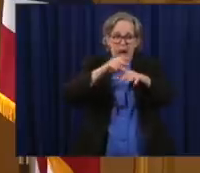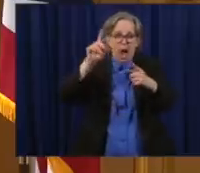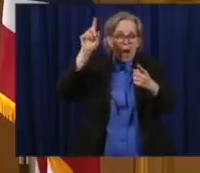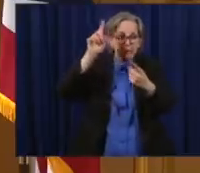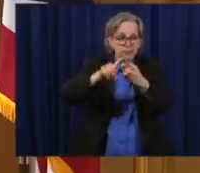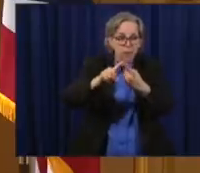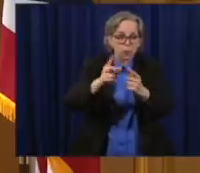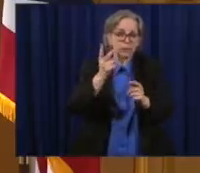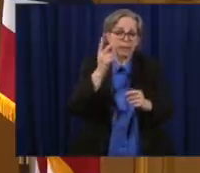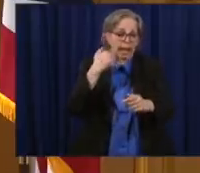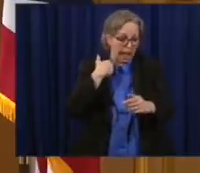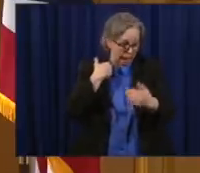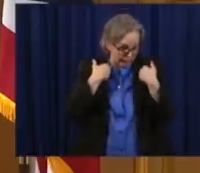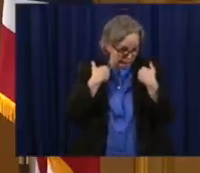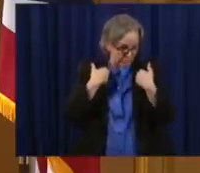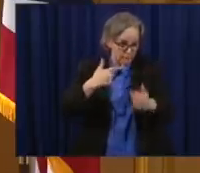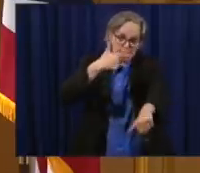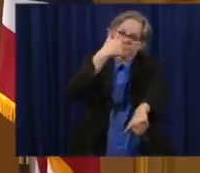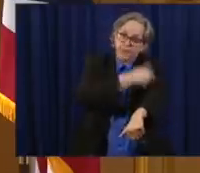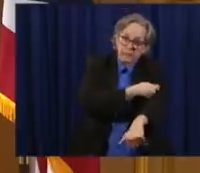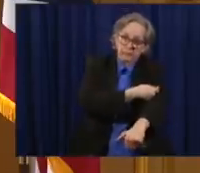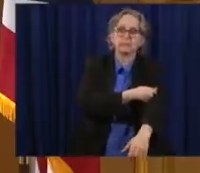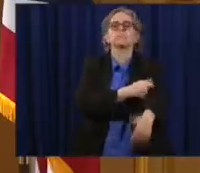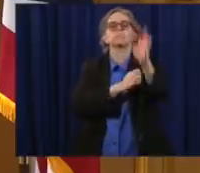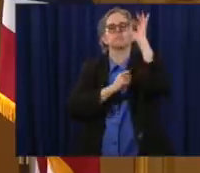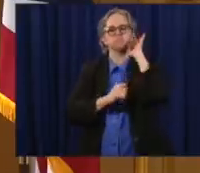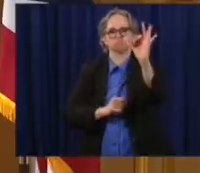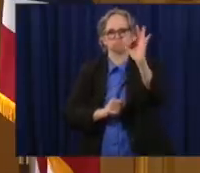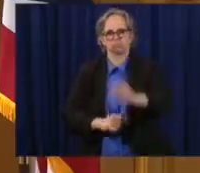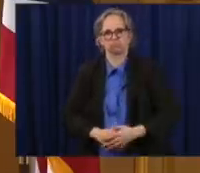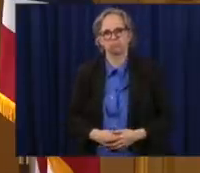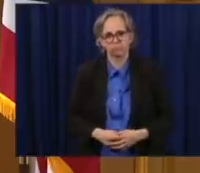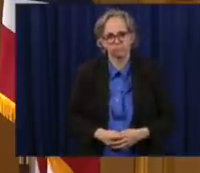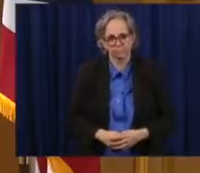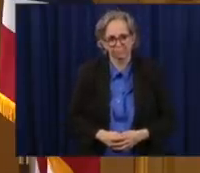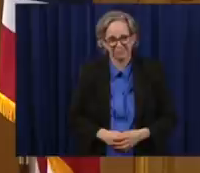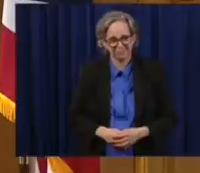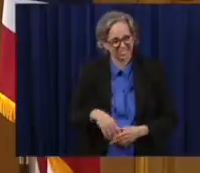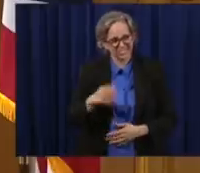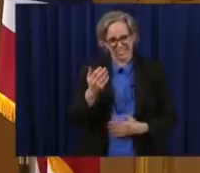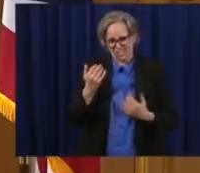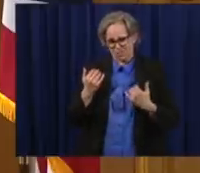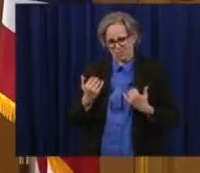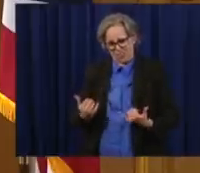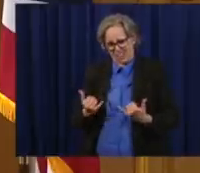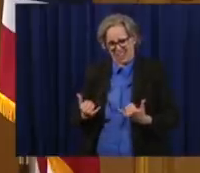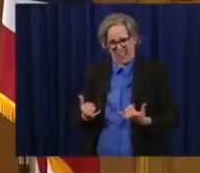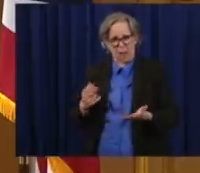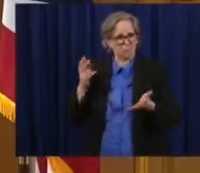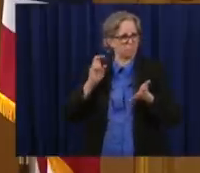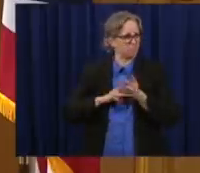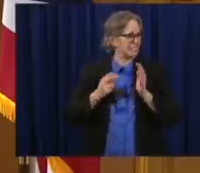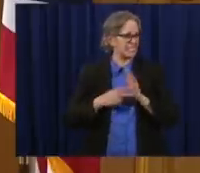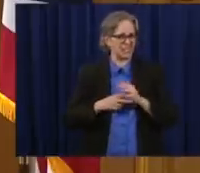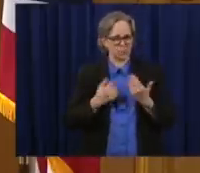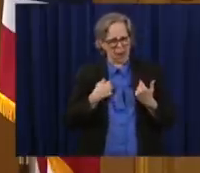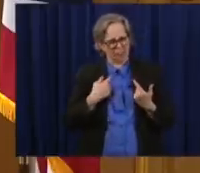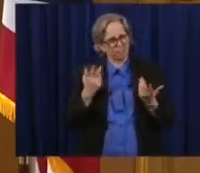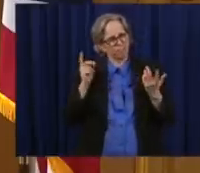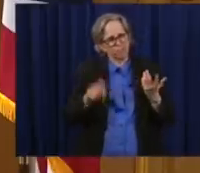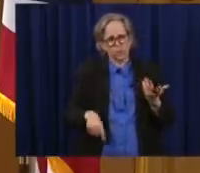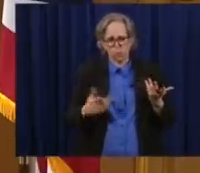can take care of it in that manner. So we start a process, and we have